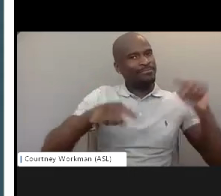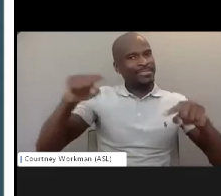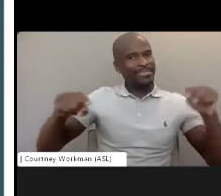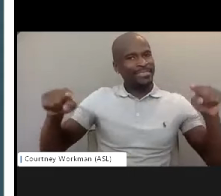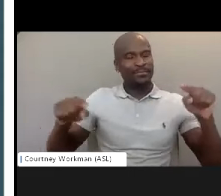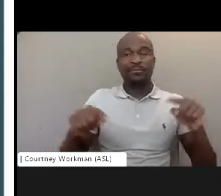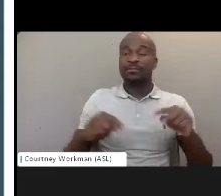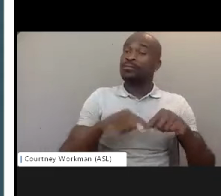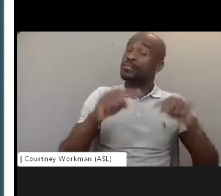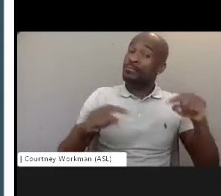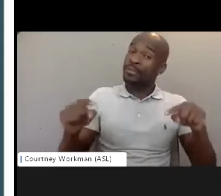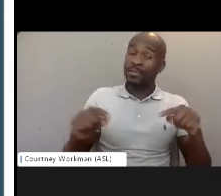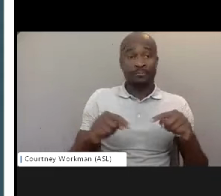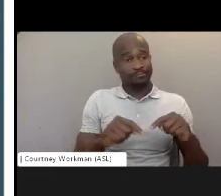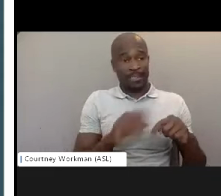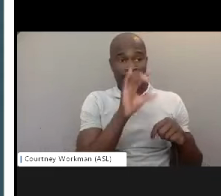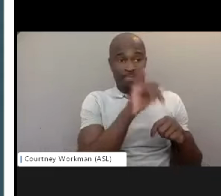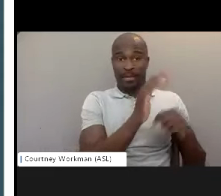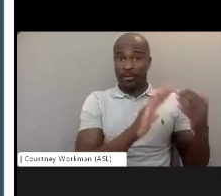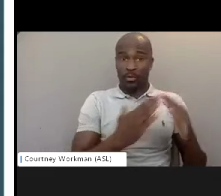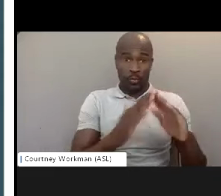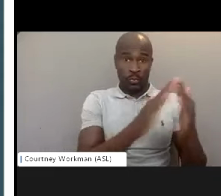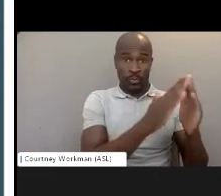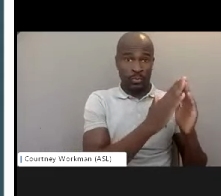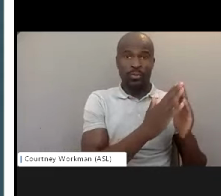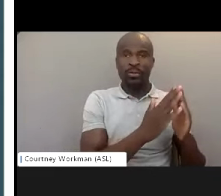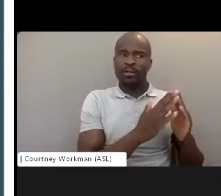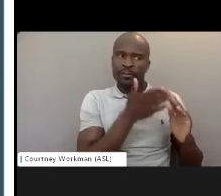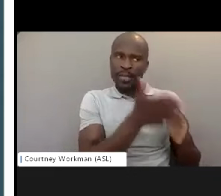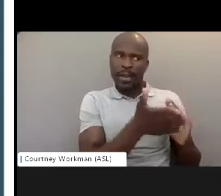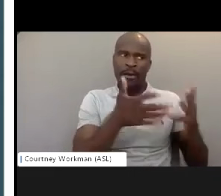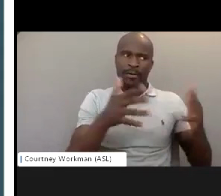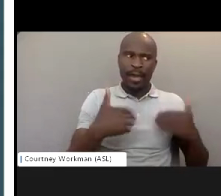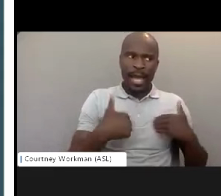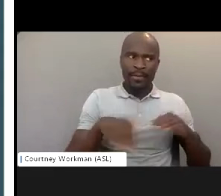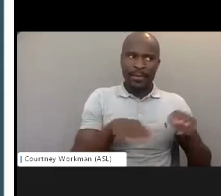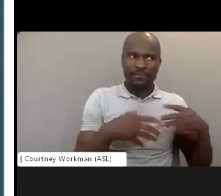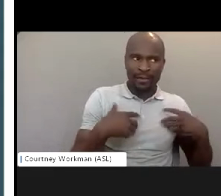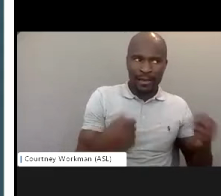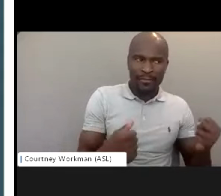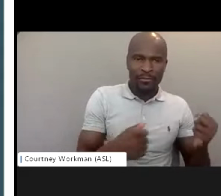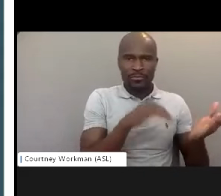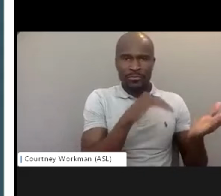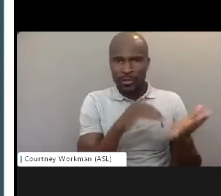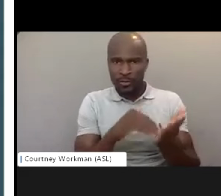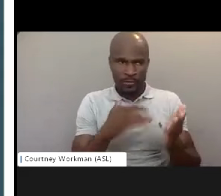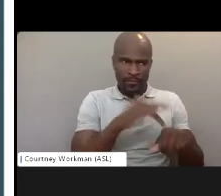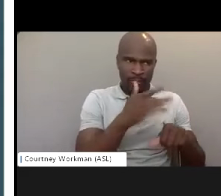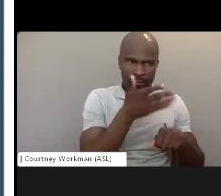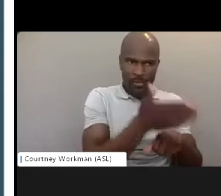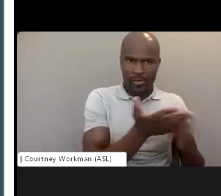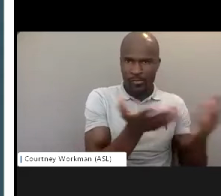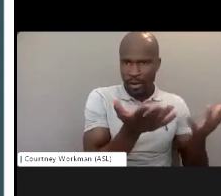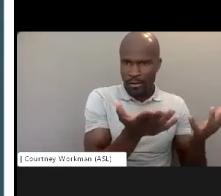and what behavioral health organizations and providers and different types of services are available in that